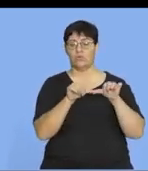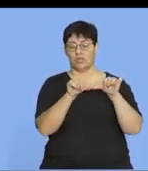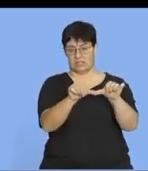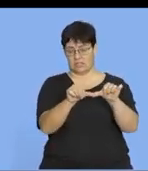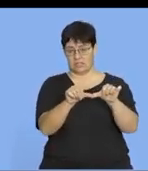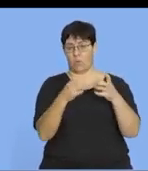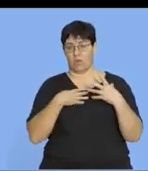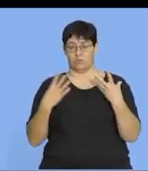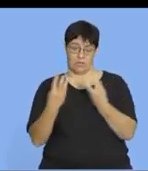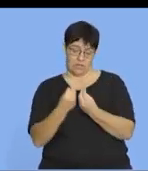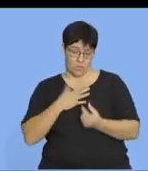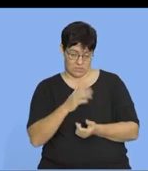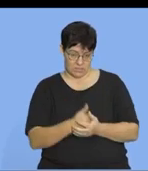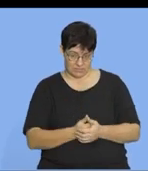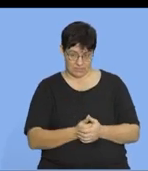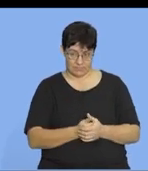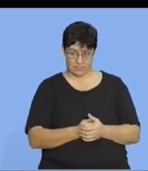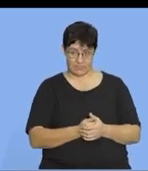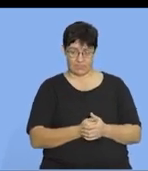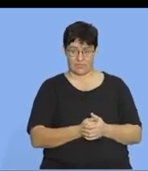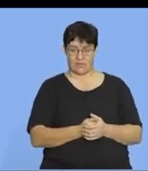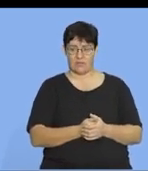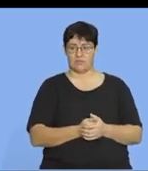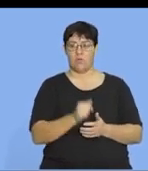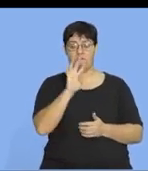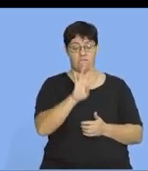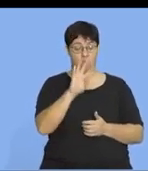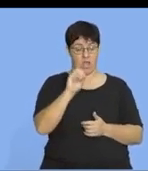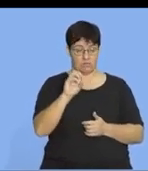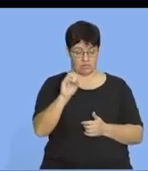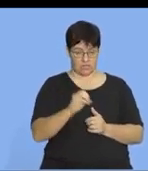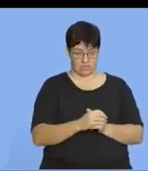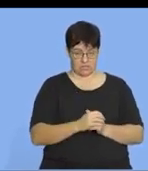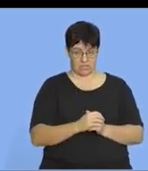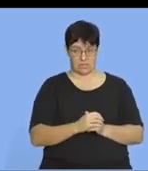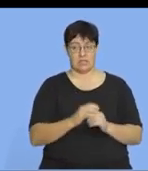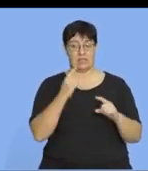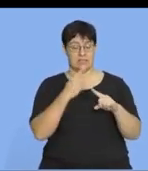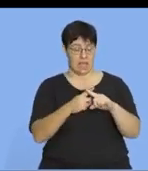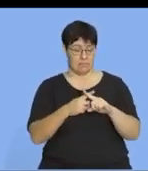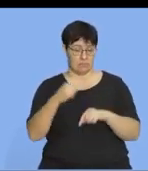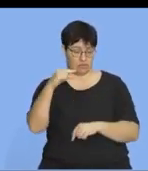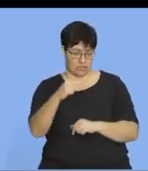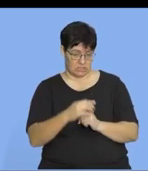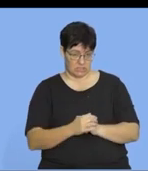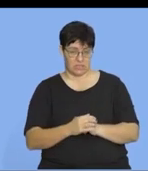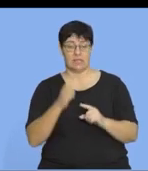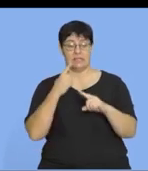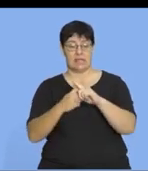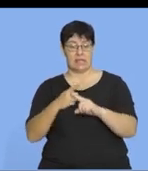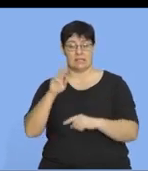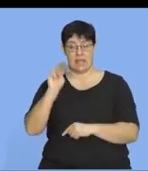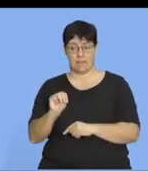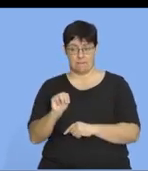constants together. In other words, 400 times G times